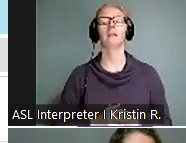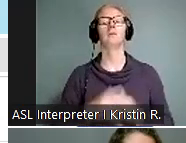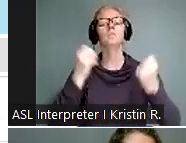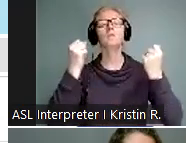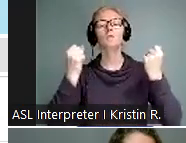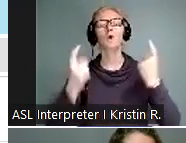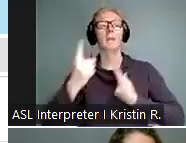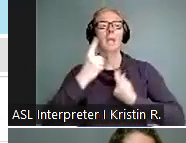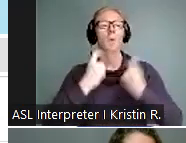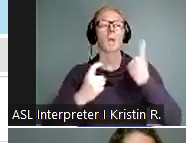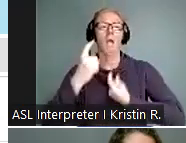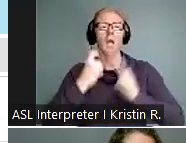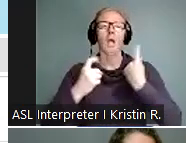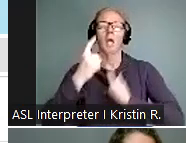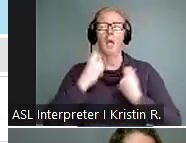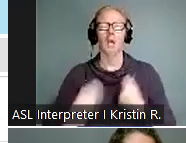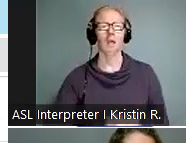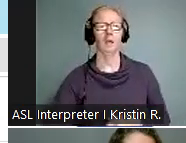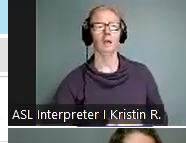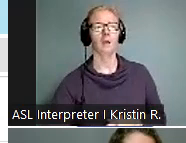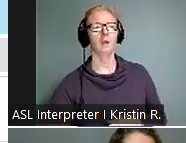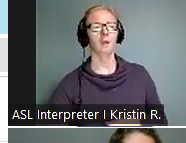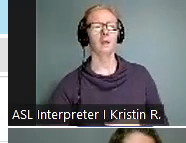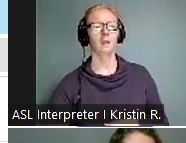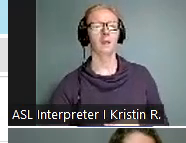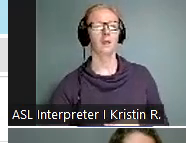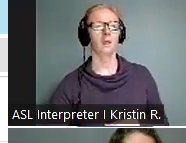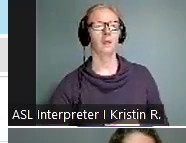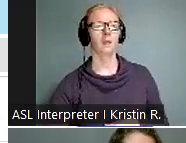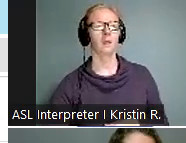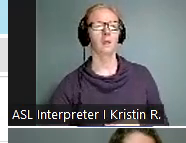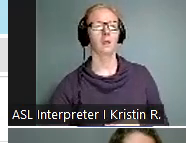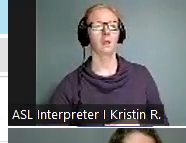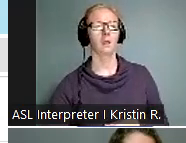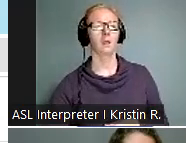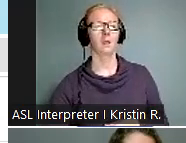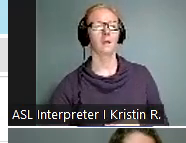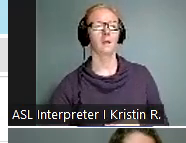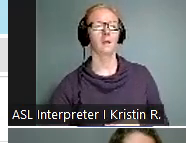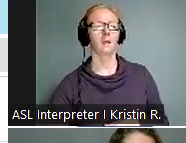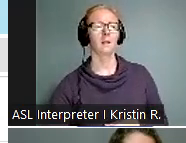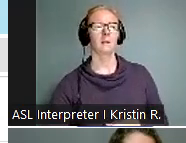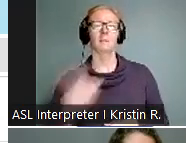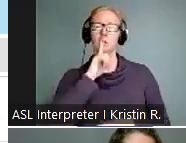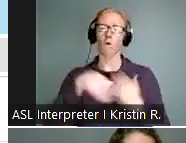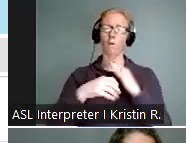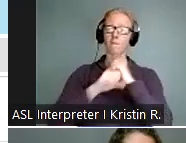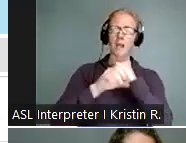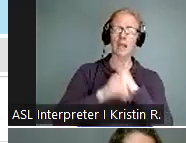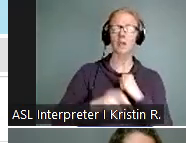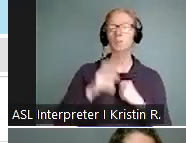about making sure that maybe your flyers or your program flyers or